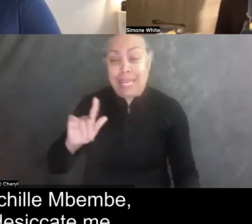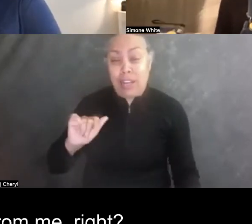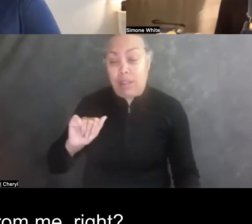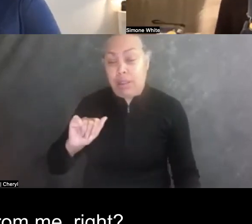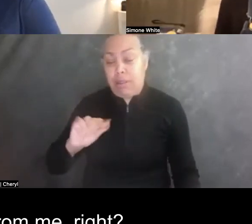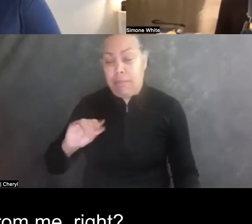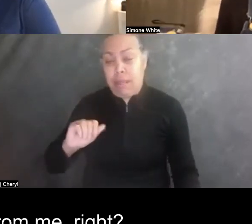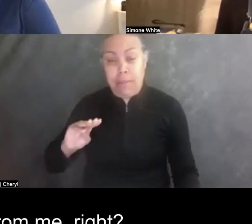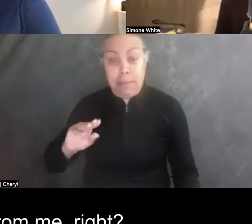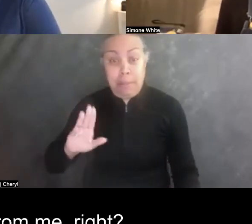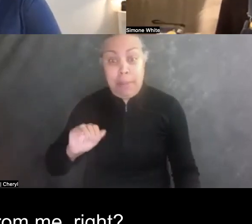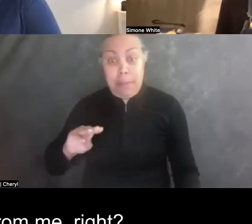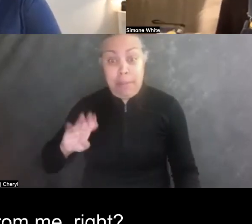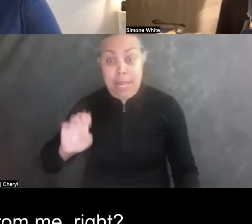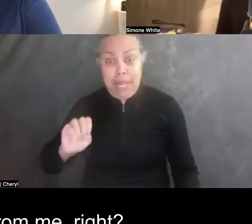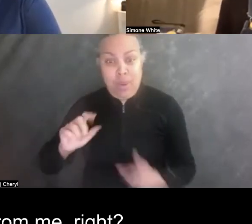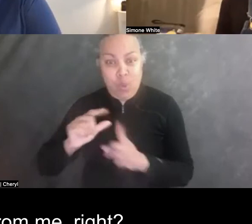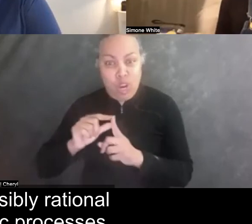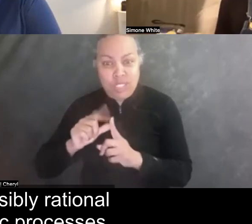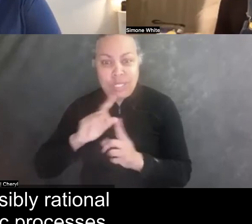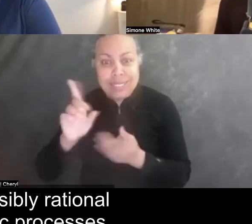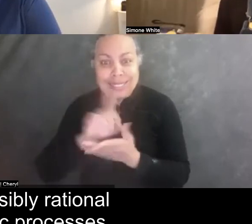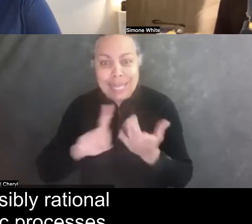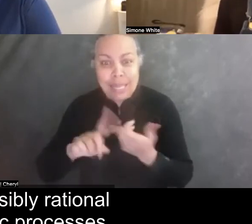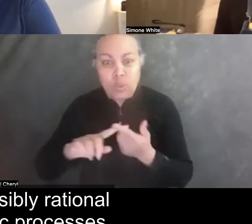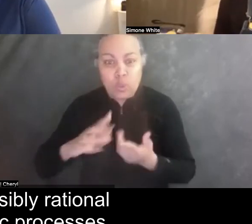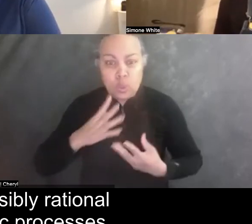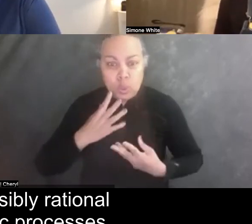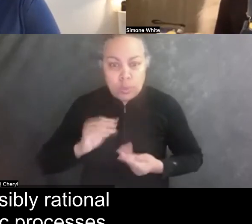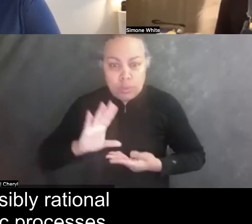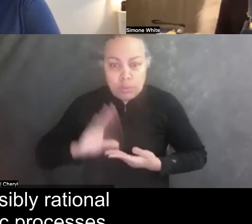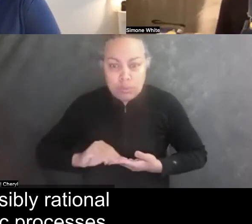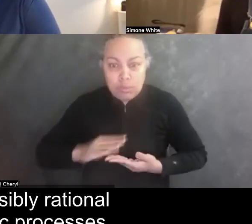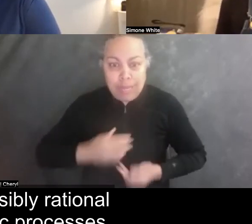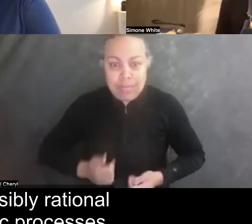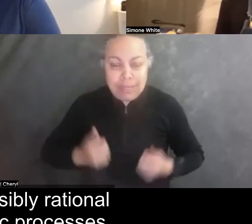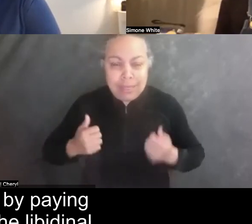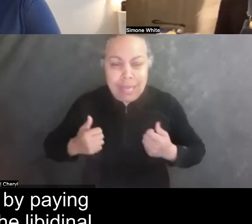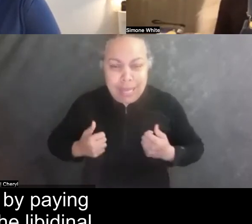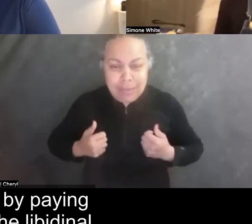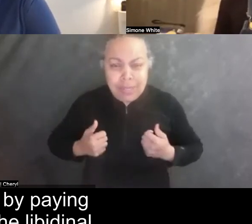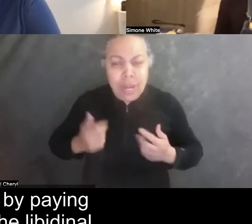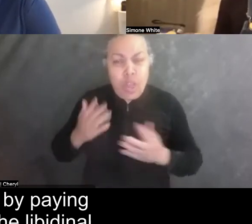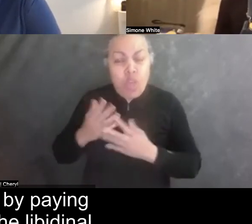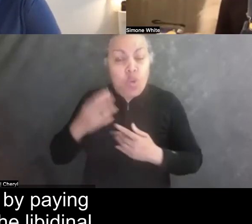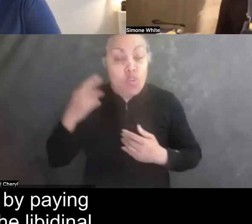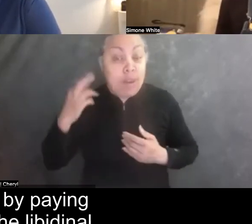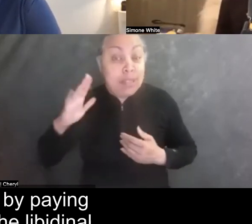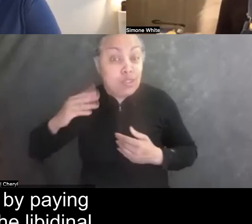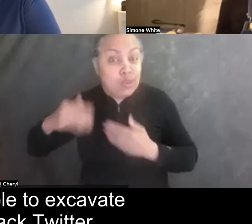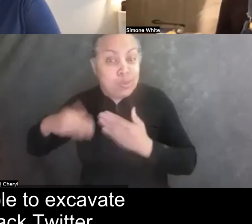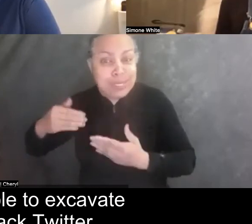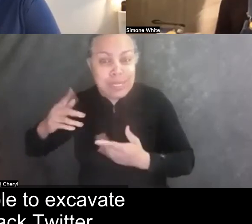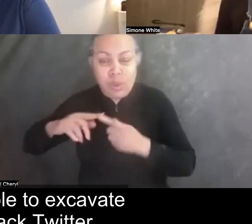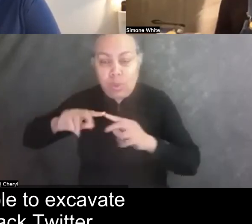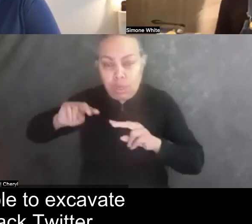desiccate me, to suck the life from me, right? Through ostensibly rational and modernistic processes. And it's only by paying attention to the